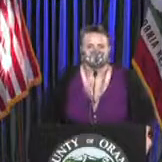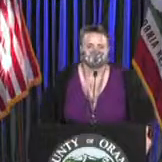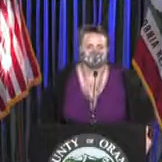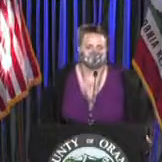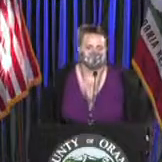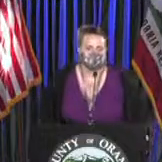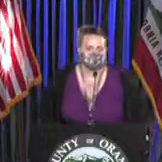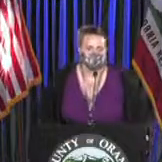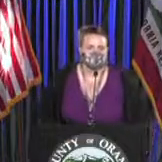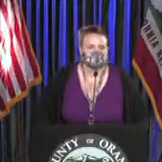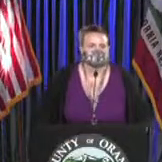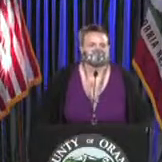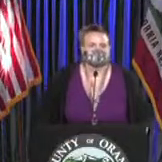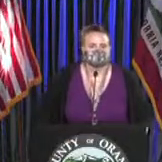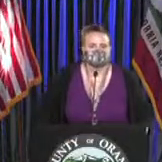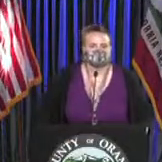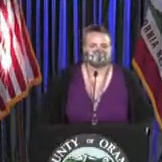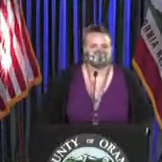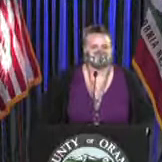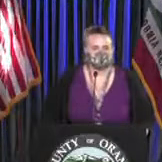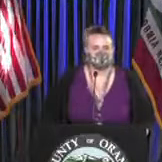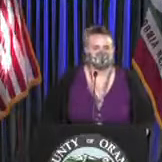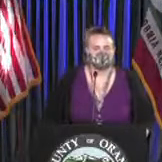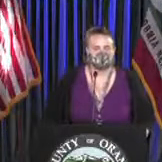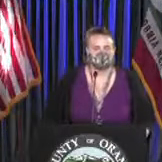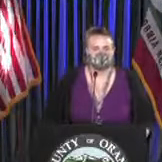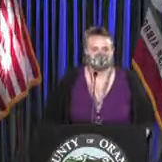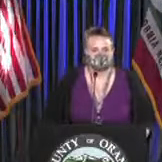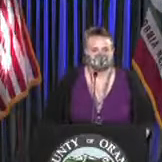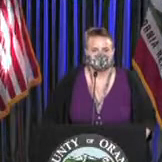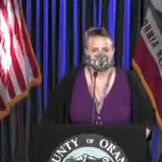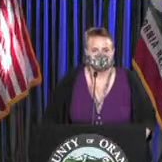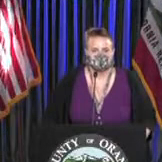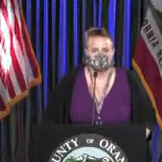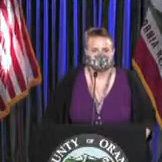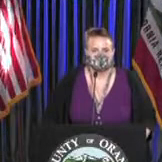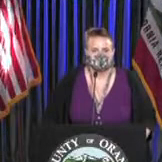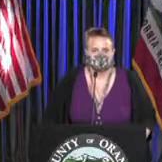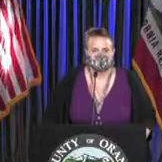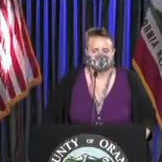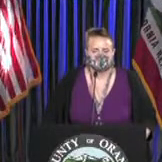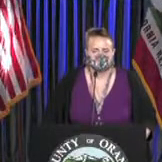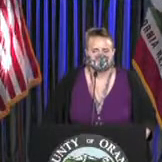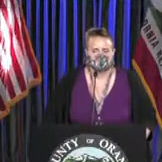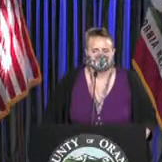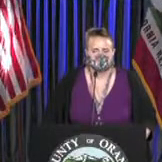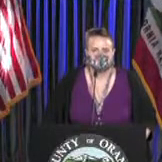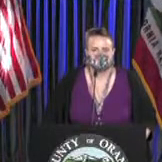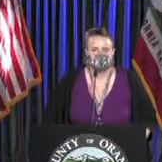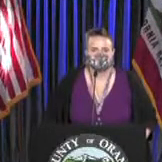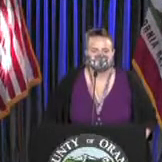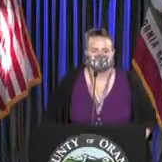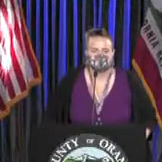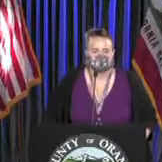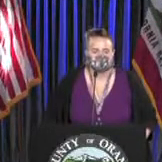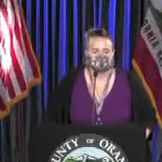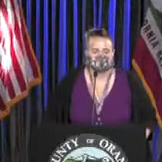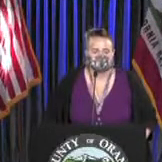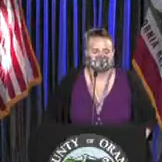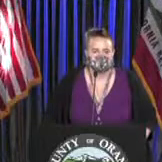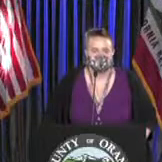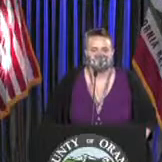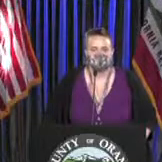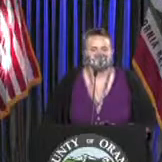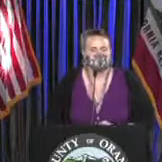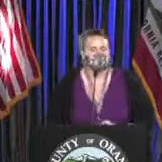shot. I would have you stand back and look at this shot. Maybe you take a picture with your cell phone if you want. That this is your. This